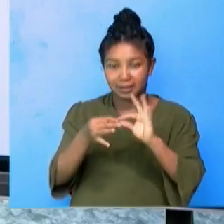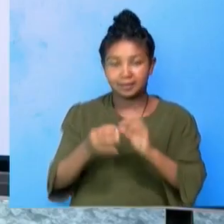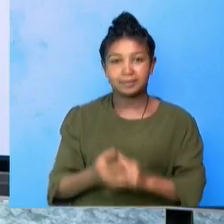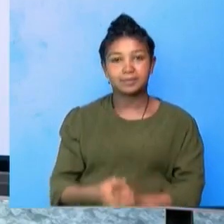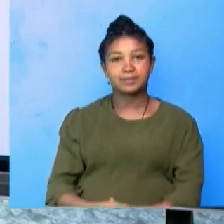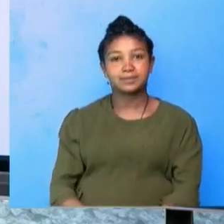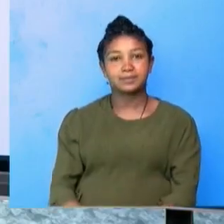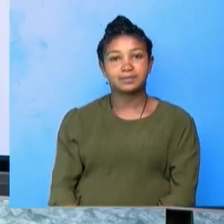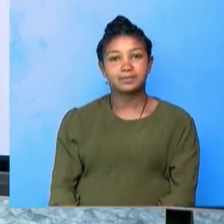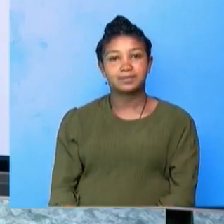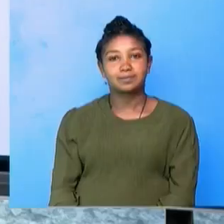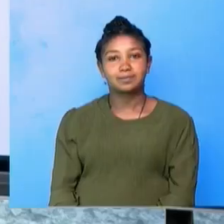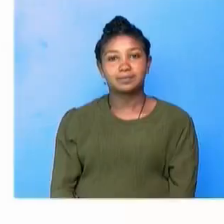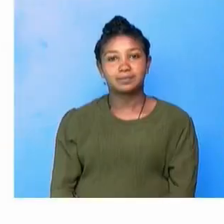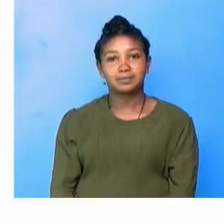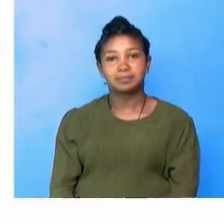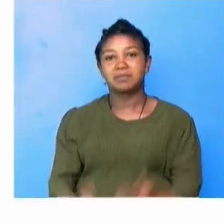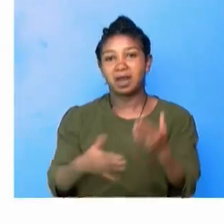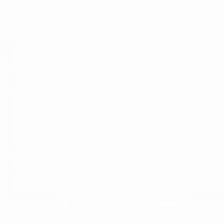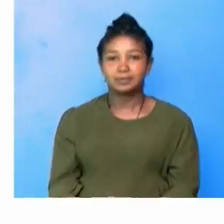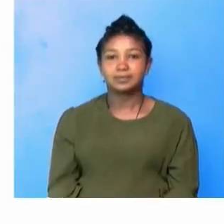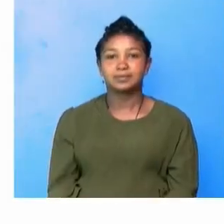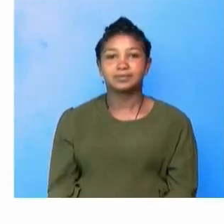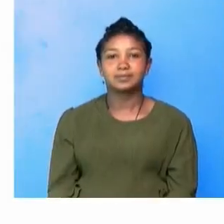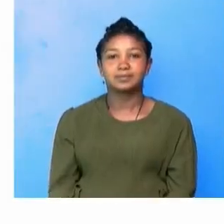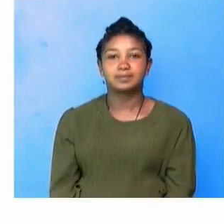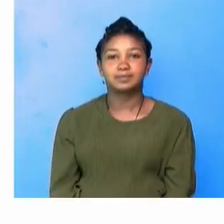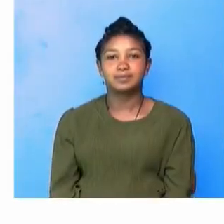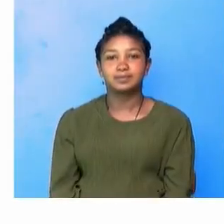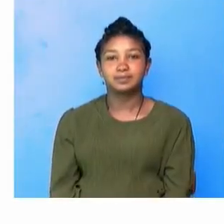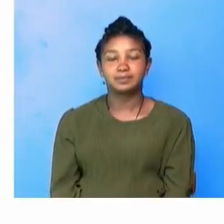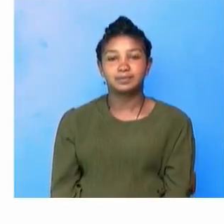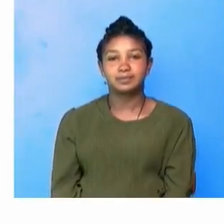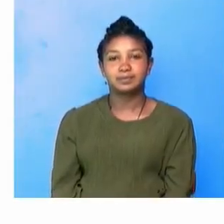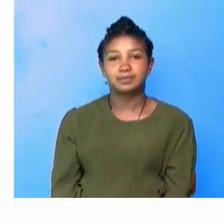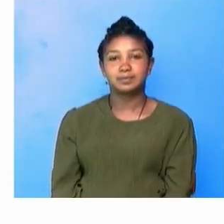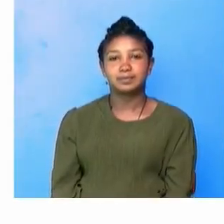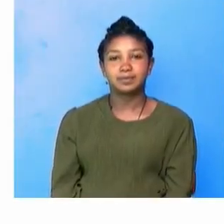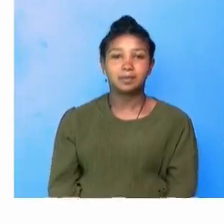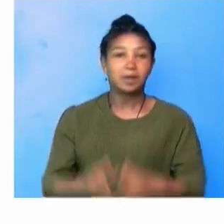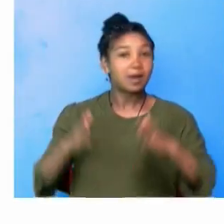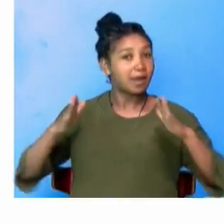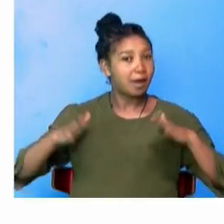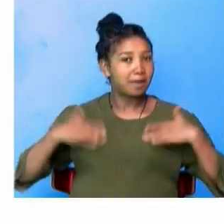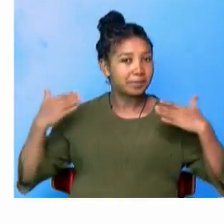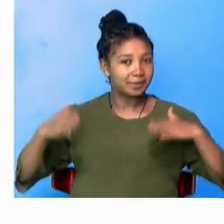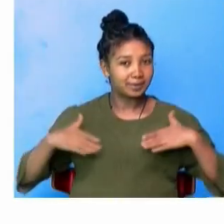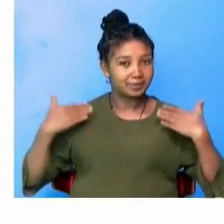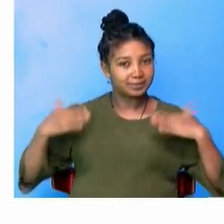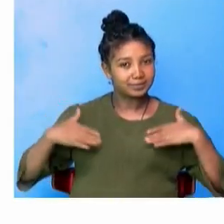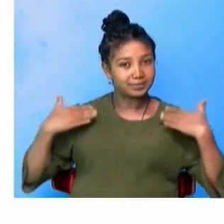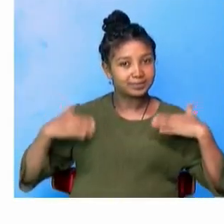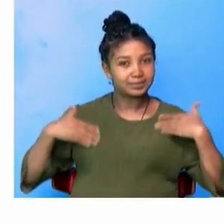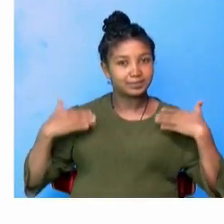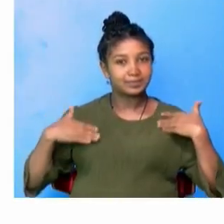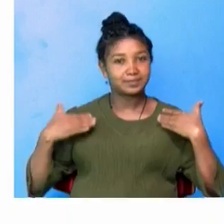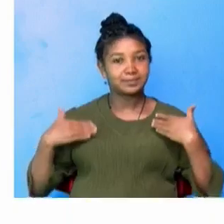meaning. Let us start. Let us see. Happy.